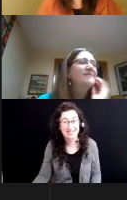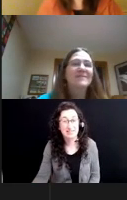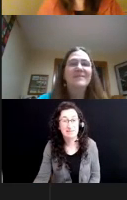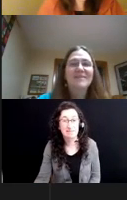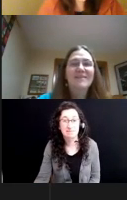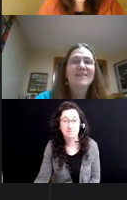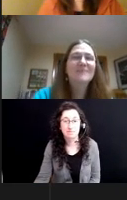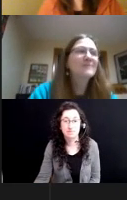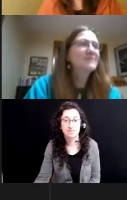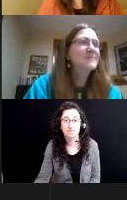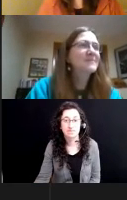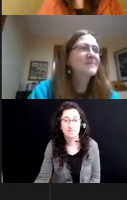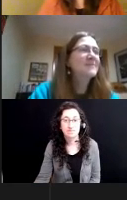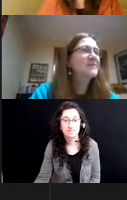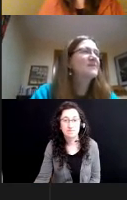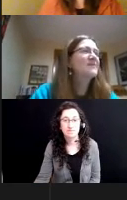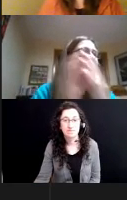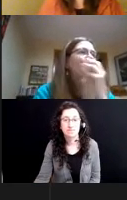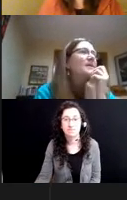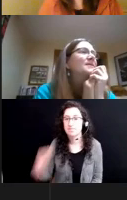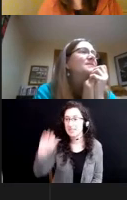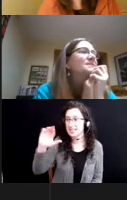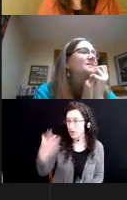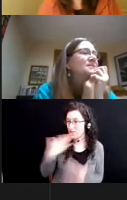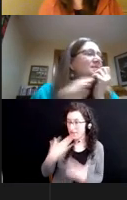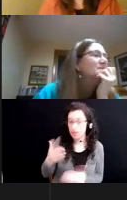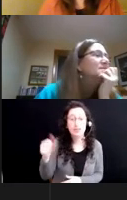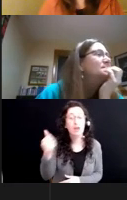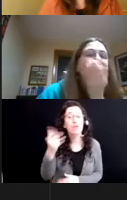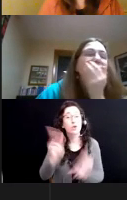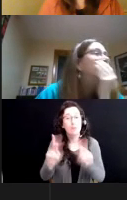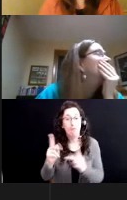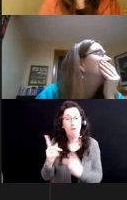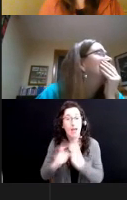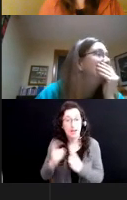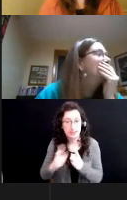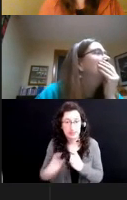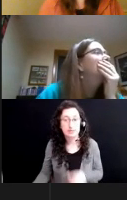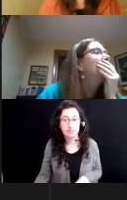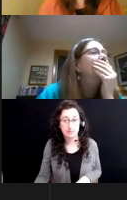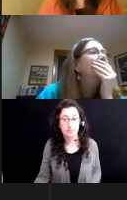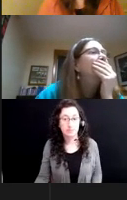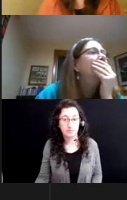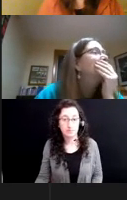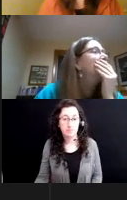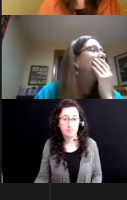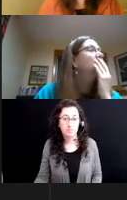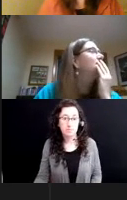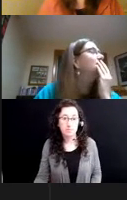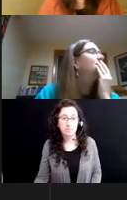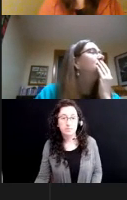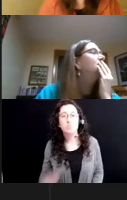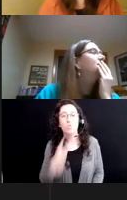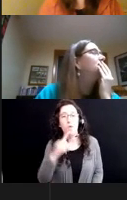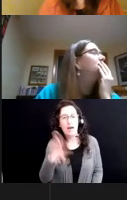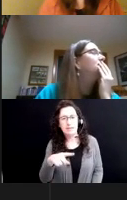Thank you, Claudia. That was excellent. We do have a couple people asking some questions. So one of them are asking